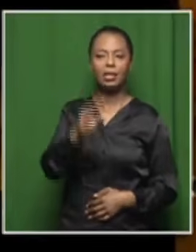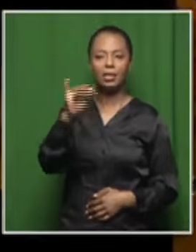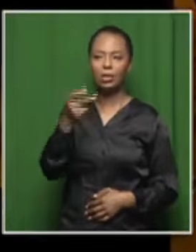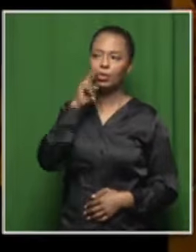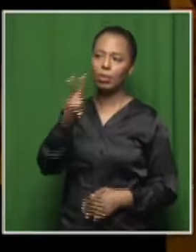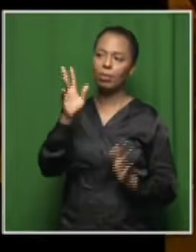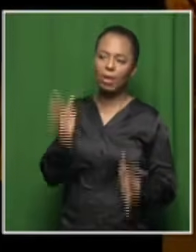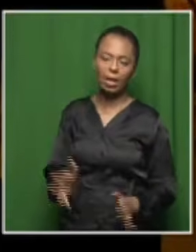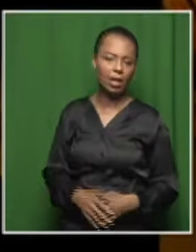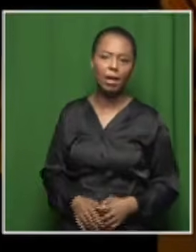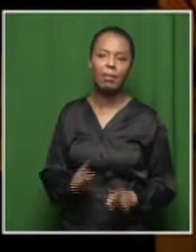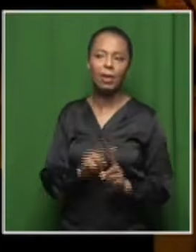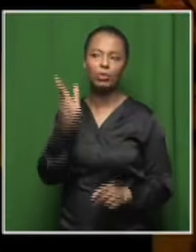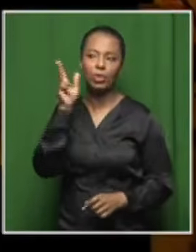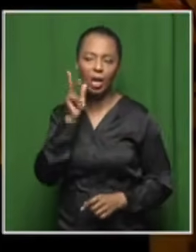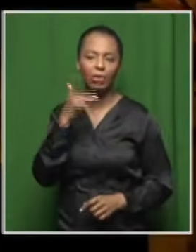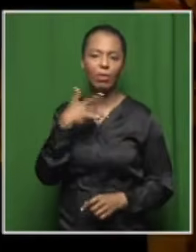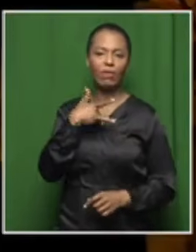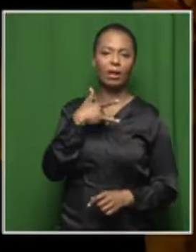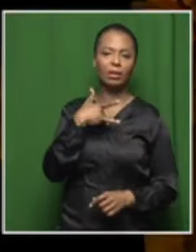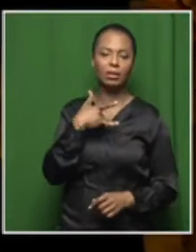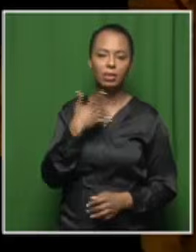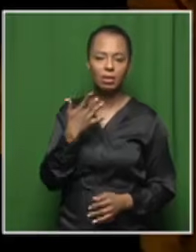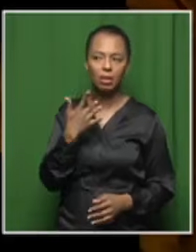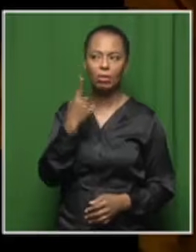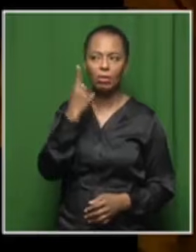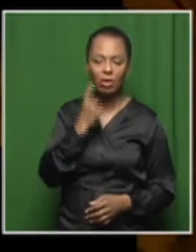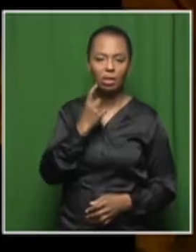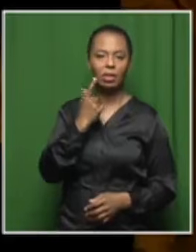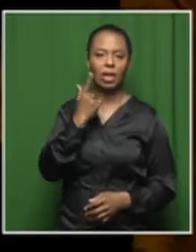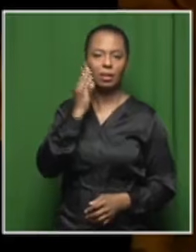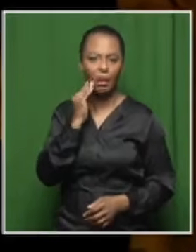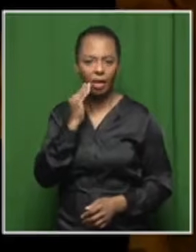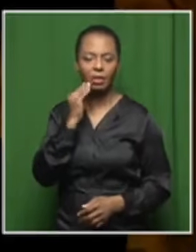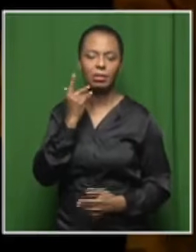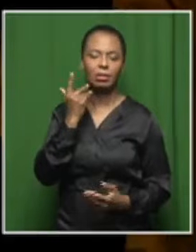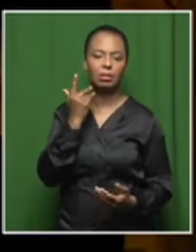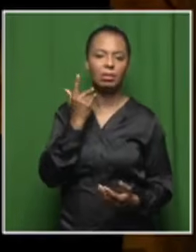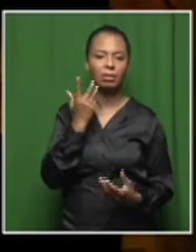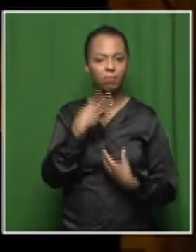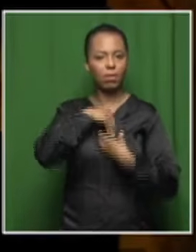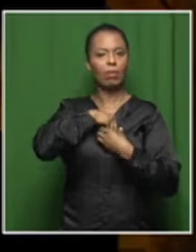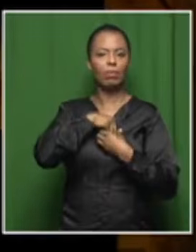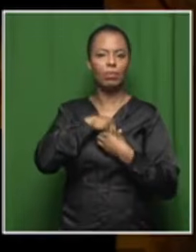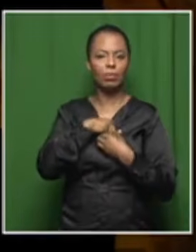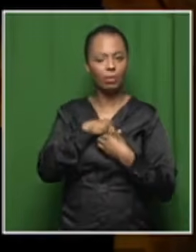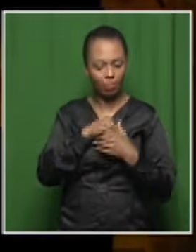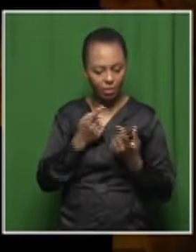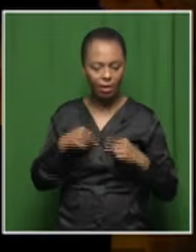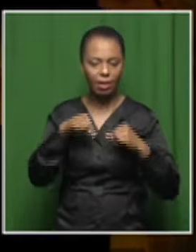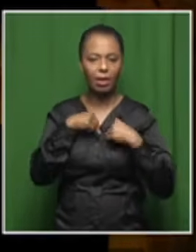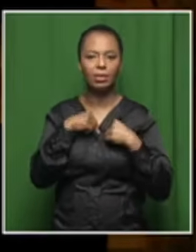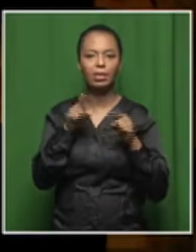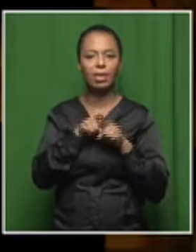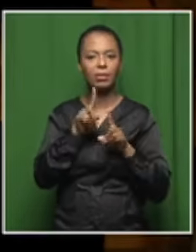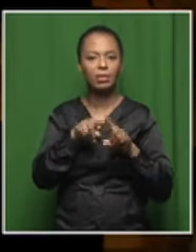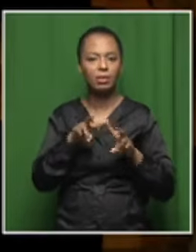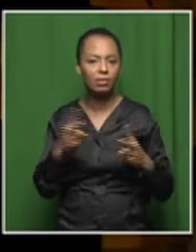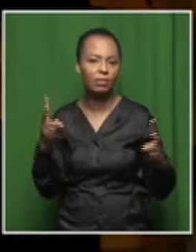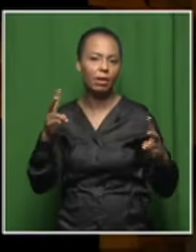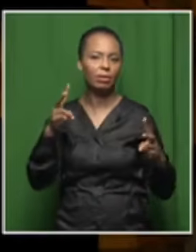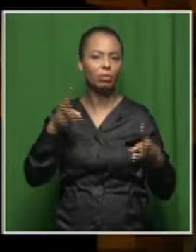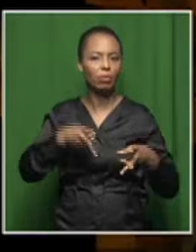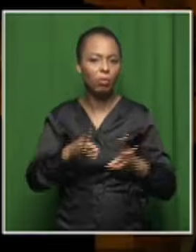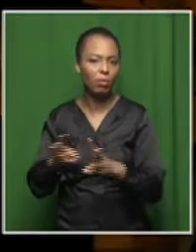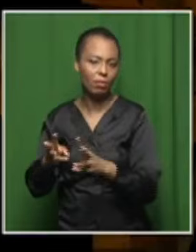be heard, to be felt, to be questioned, to be experienced, to be carried with us, and of course also just perceived through different lenses. But we'll leave it